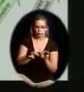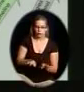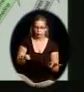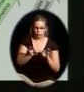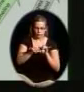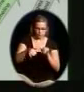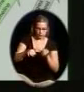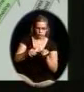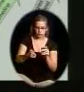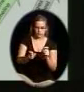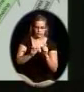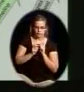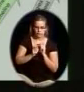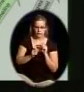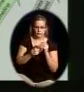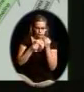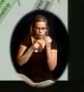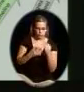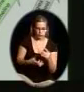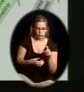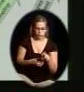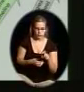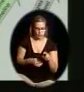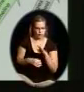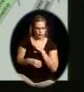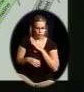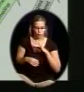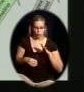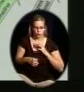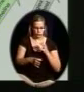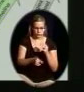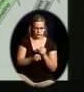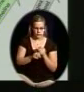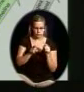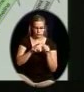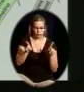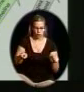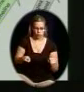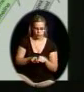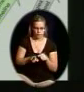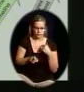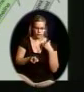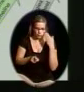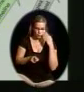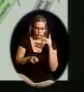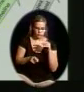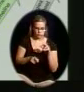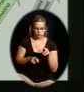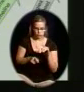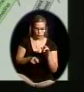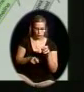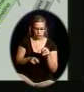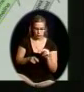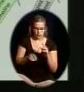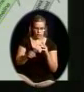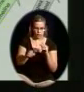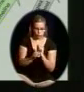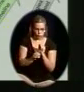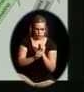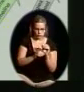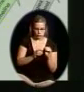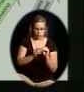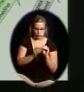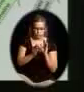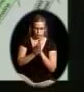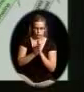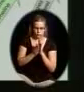that particular information. And then the board, of course, receives the balanced scorecard. And I know Dr. Graham is working to put that on our website as well